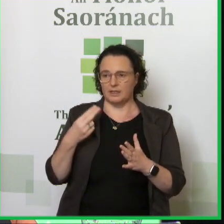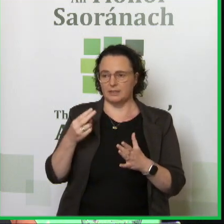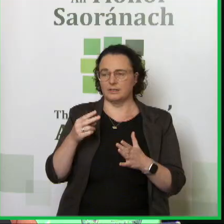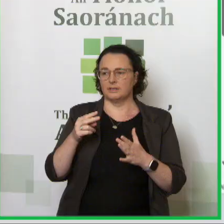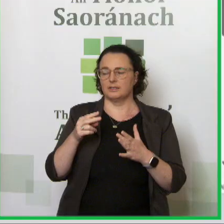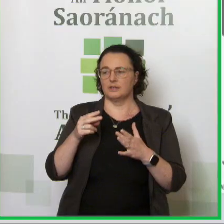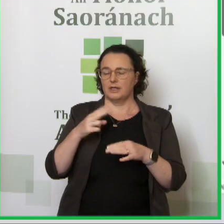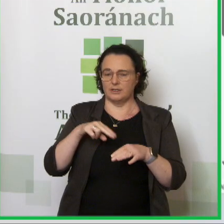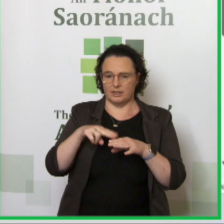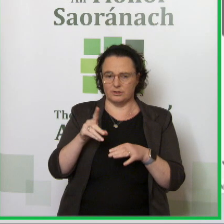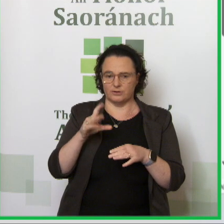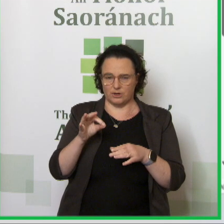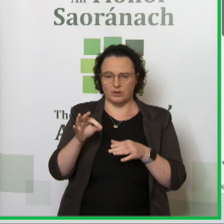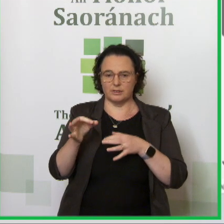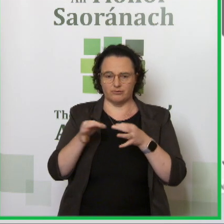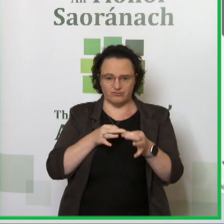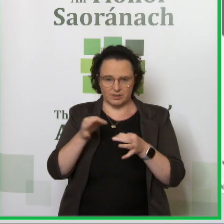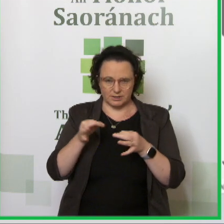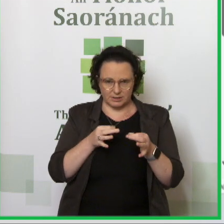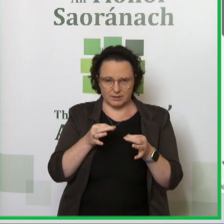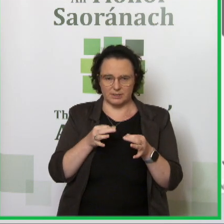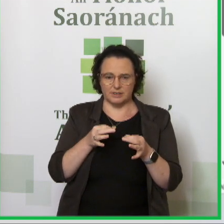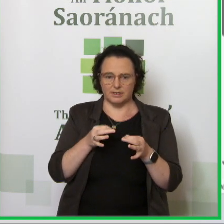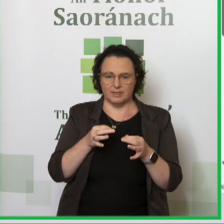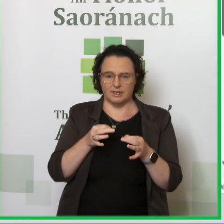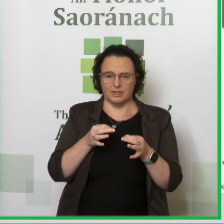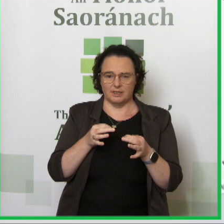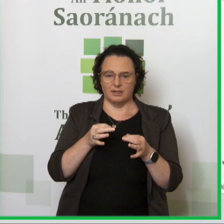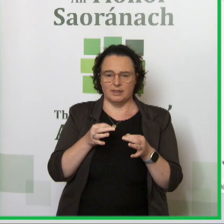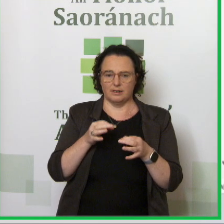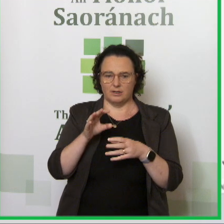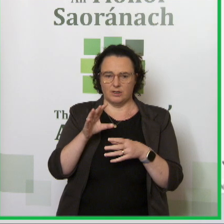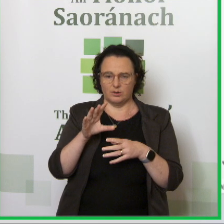to strengthen national research and data system for drugs.